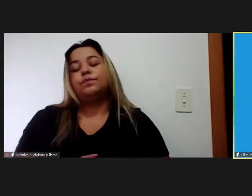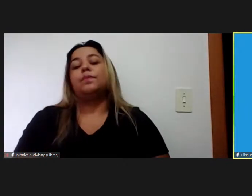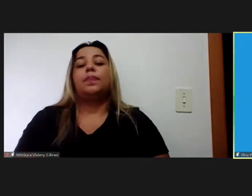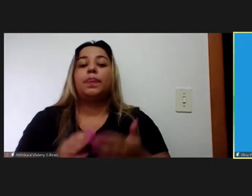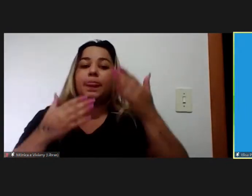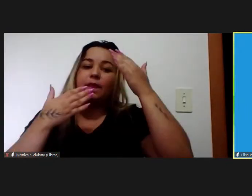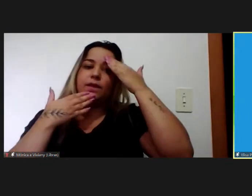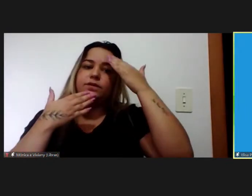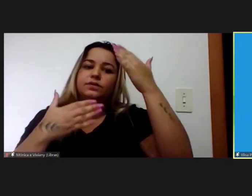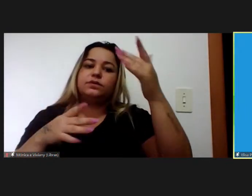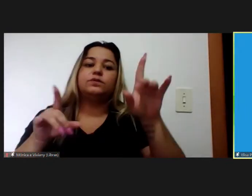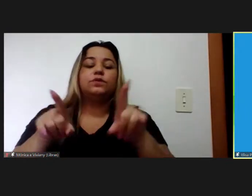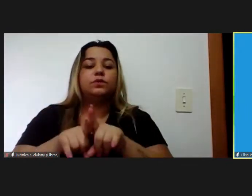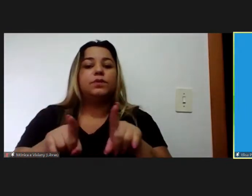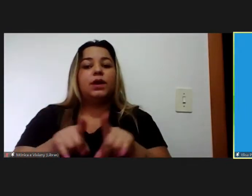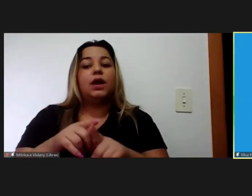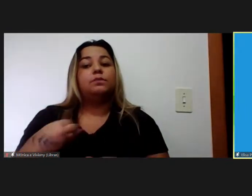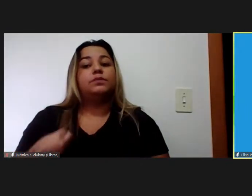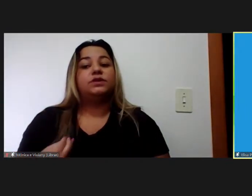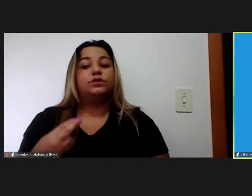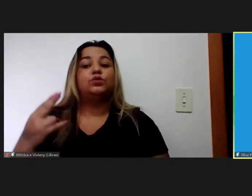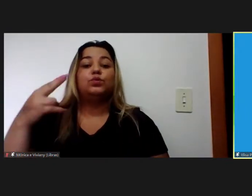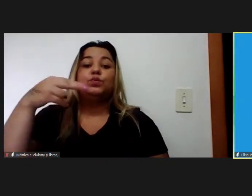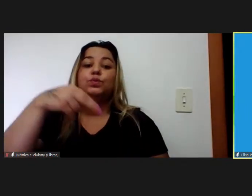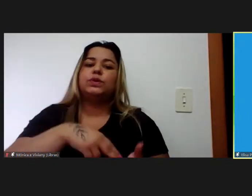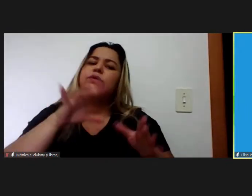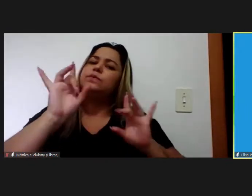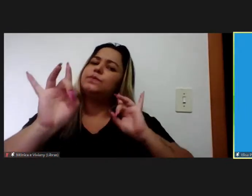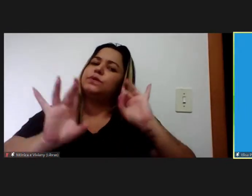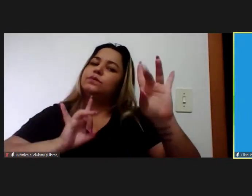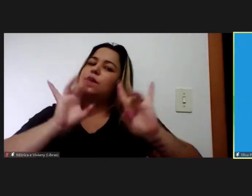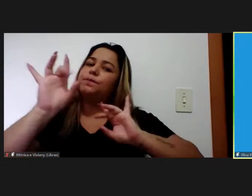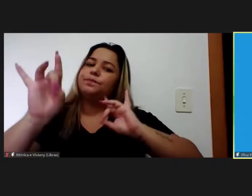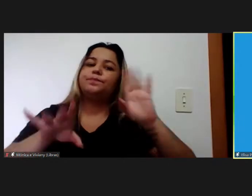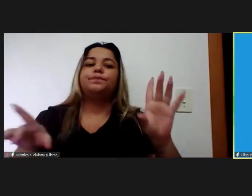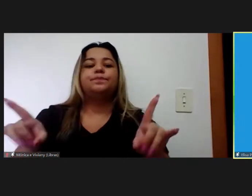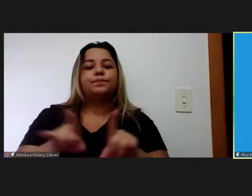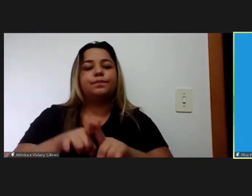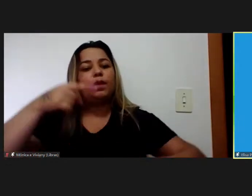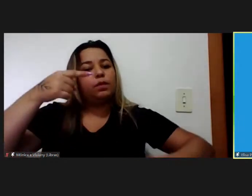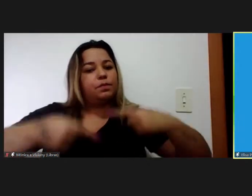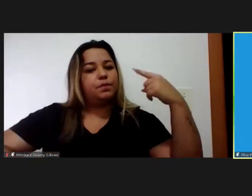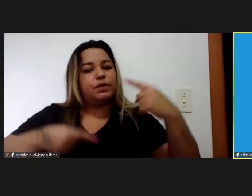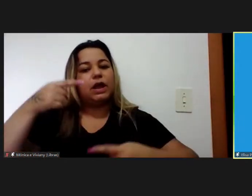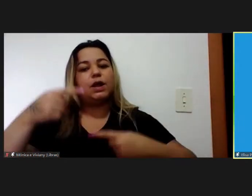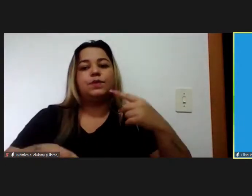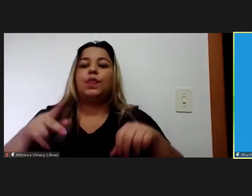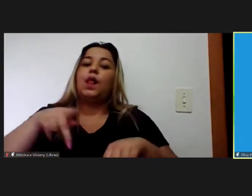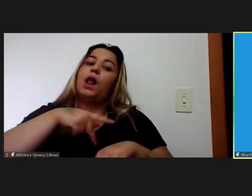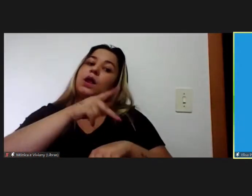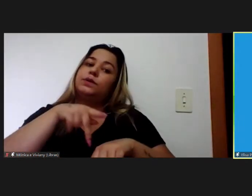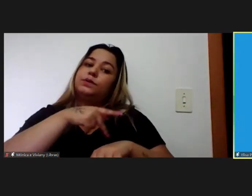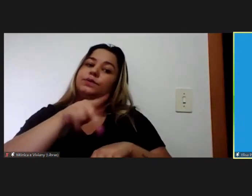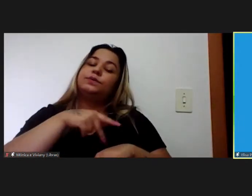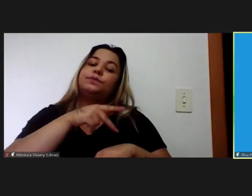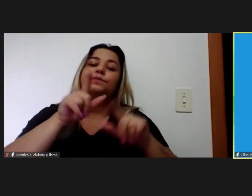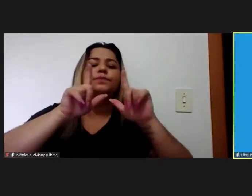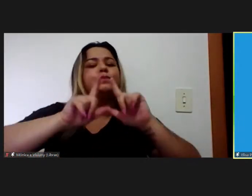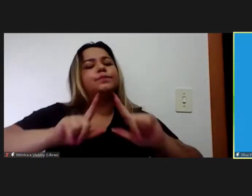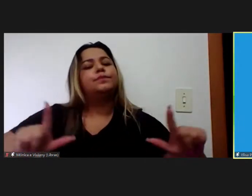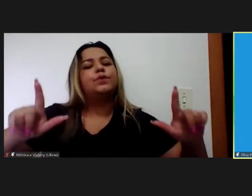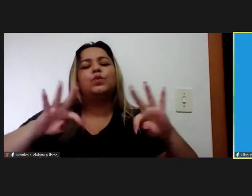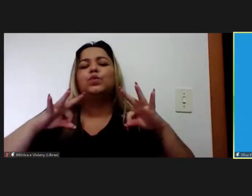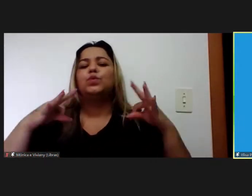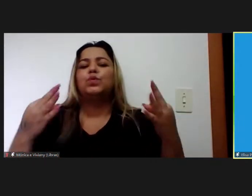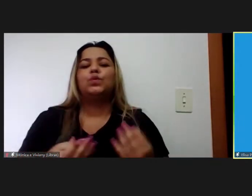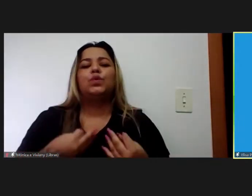Brazil. I thank your presence from you all, especially to the representatives from countries, and